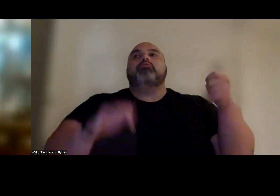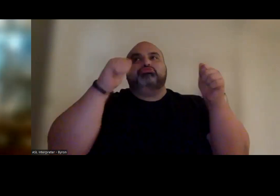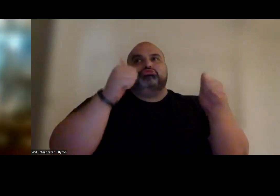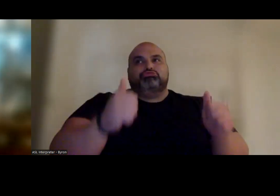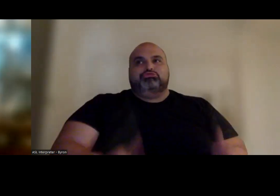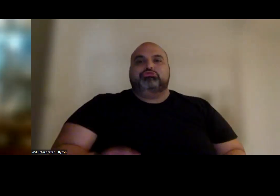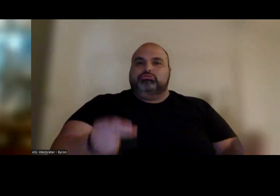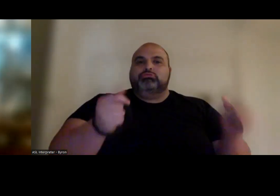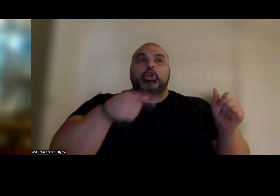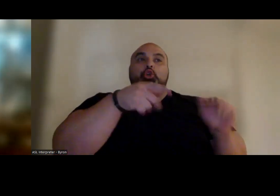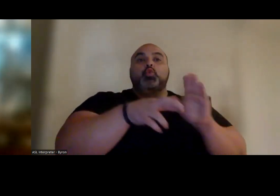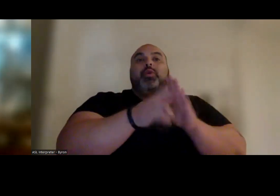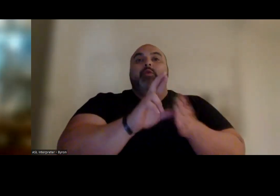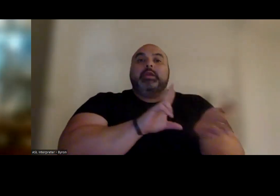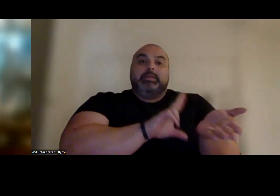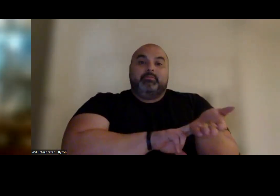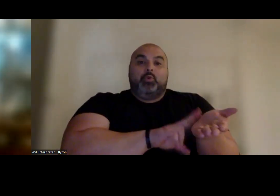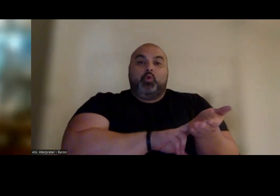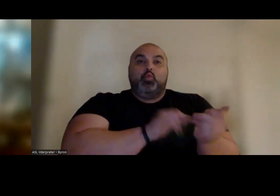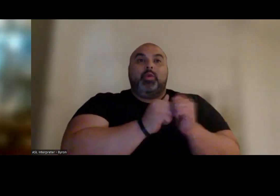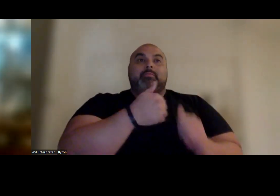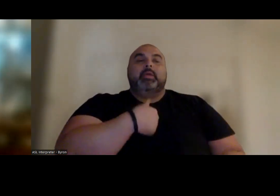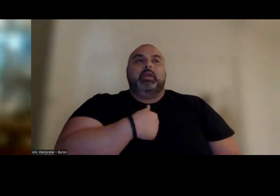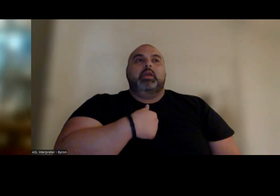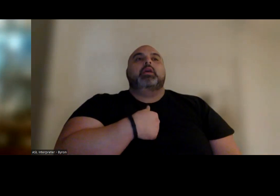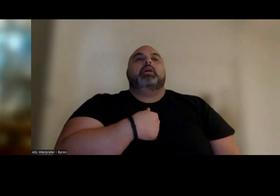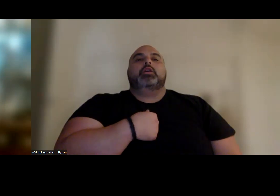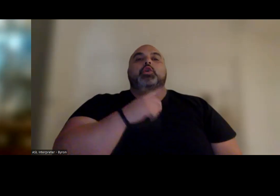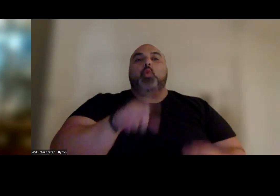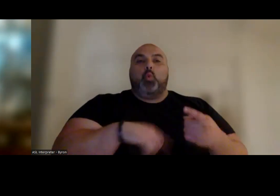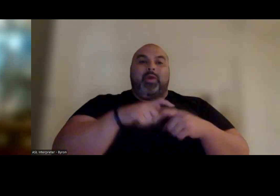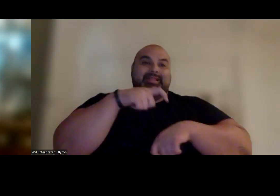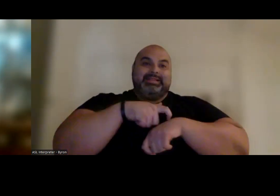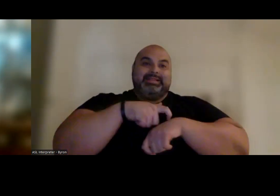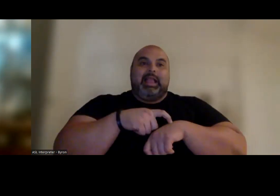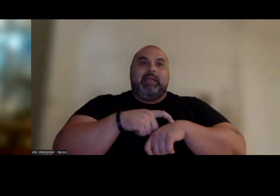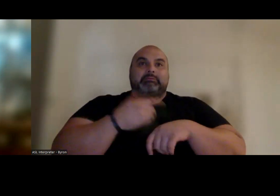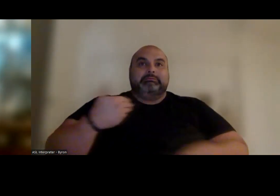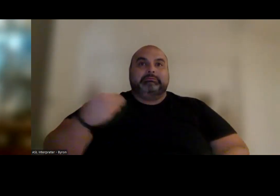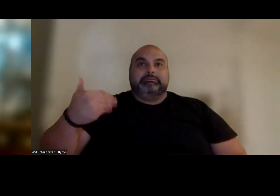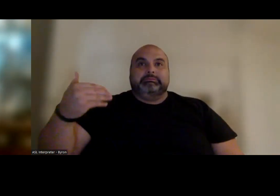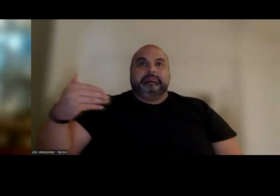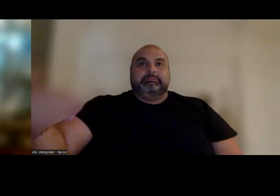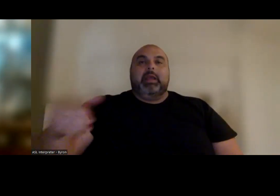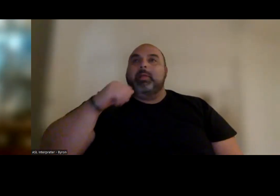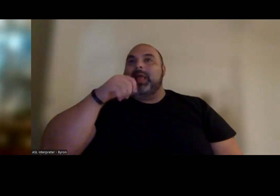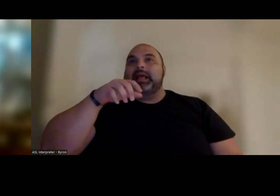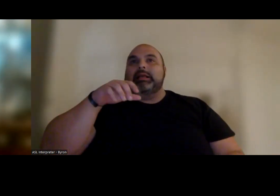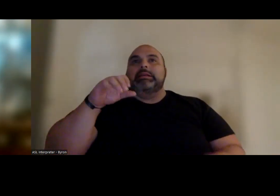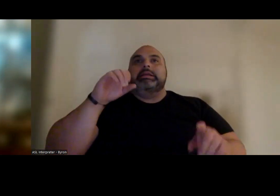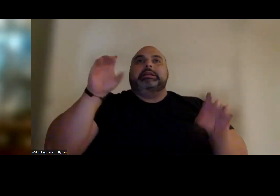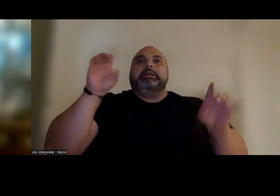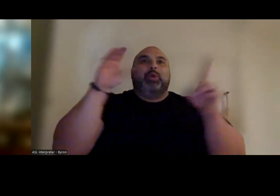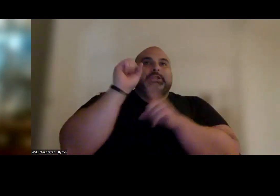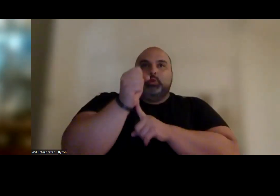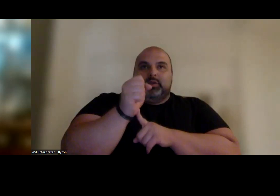She was reviewing his post with me so that when the time came, I wouldn't be in a crisis situation and forget what was written